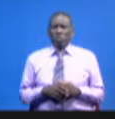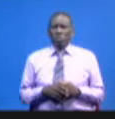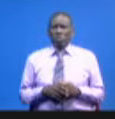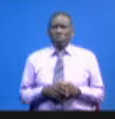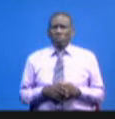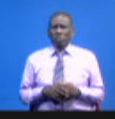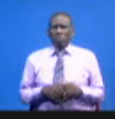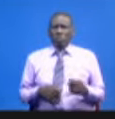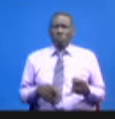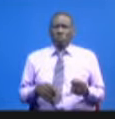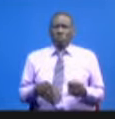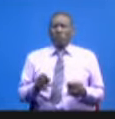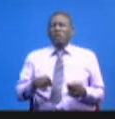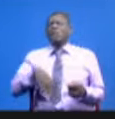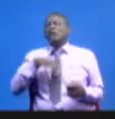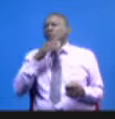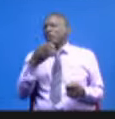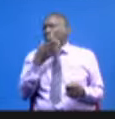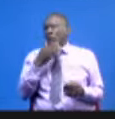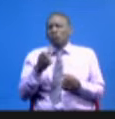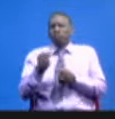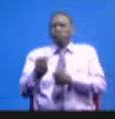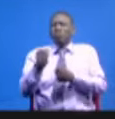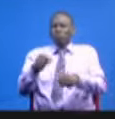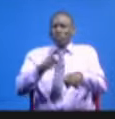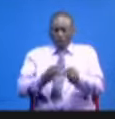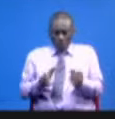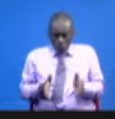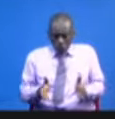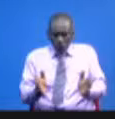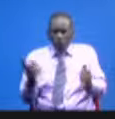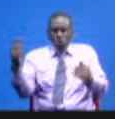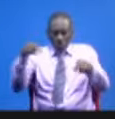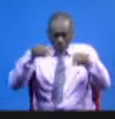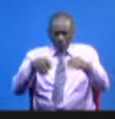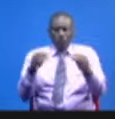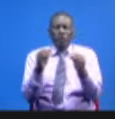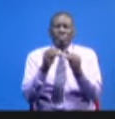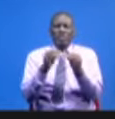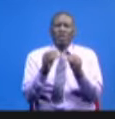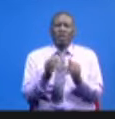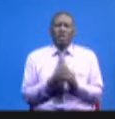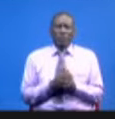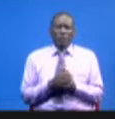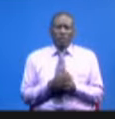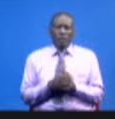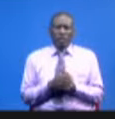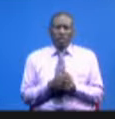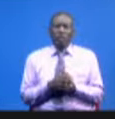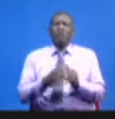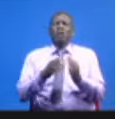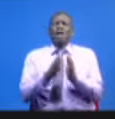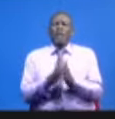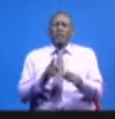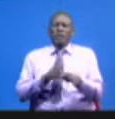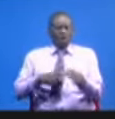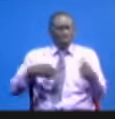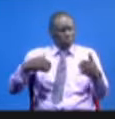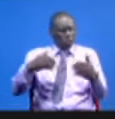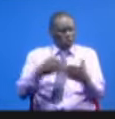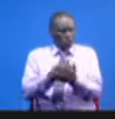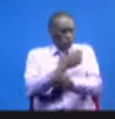Mwenda zake alizirai akiwa njiani ya kuja hapa, na akifikishwa